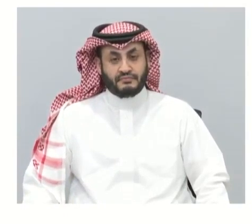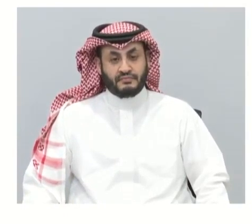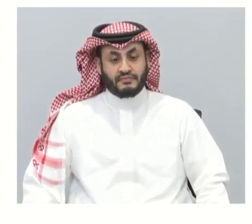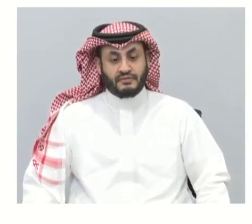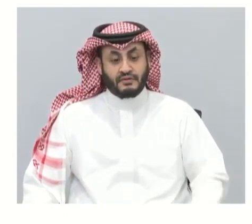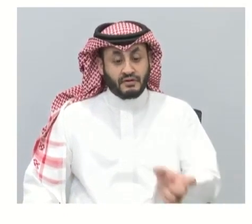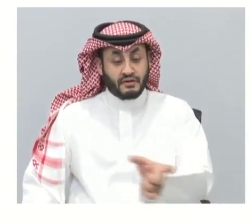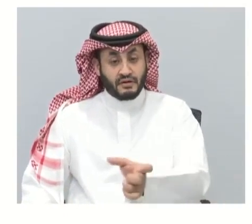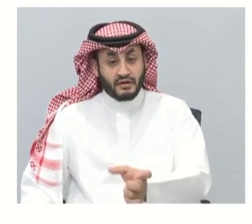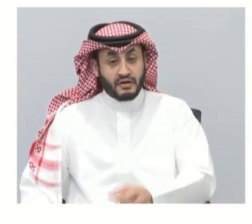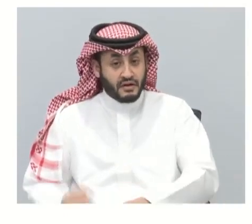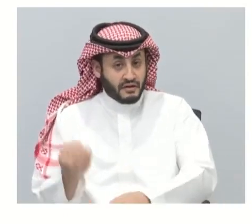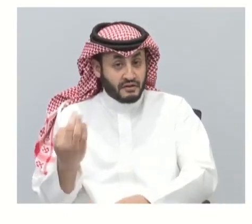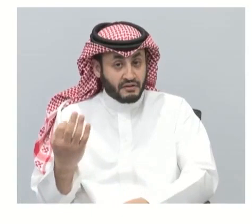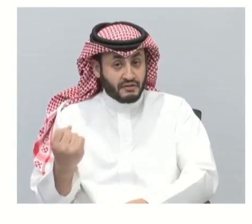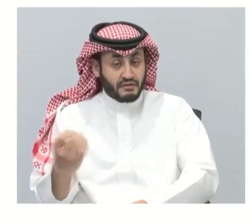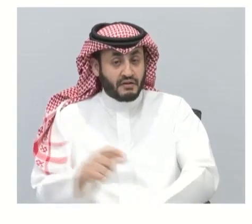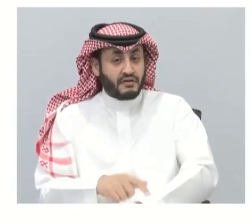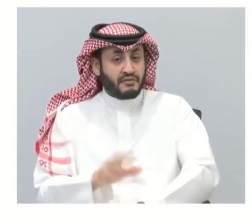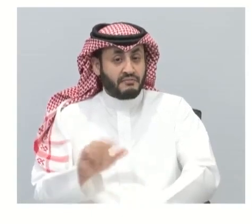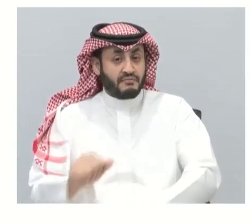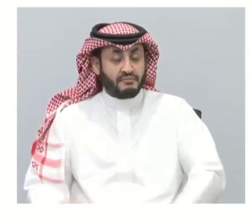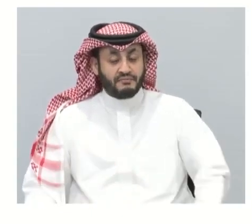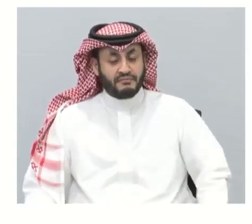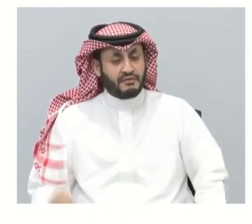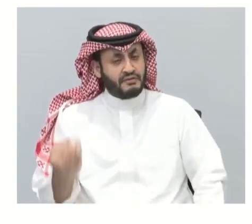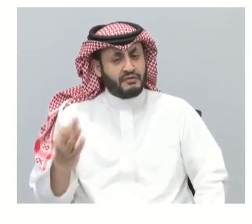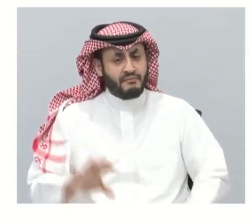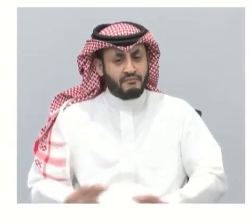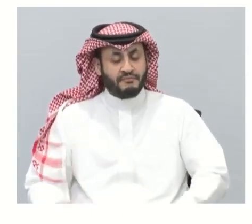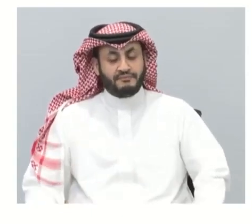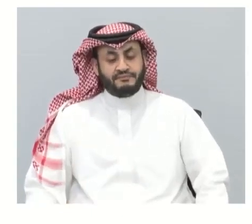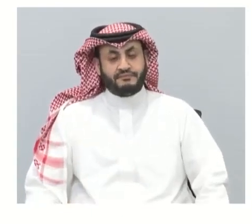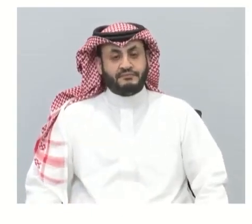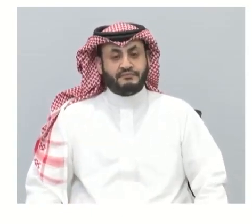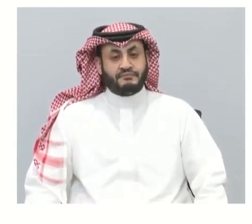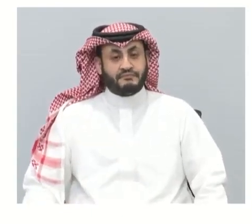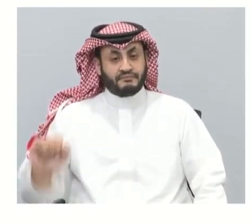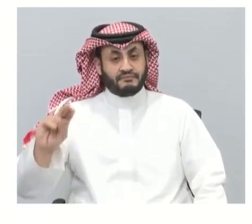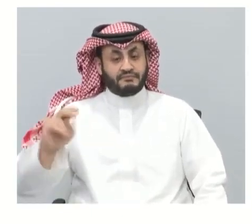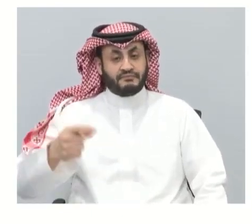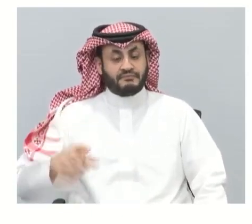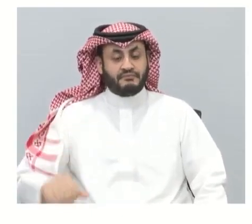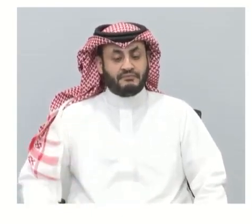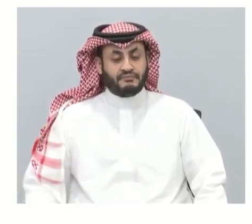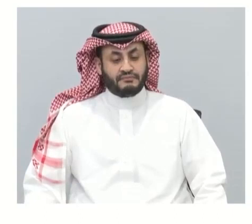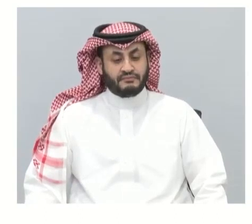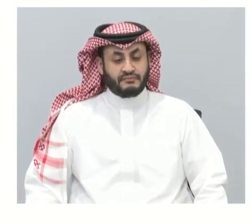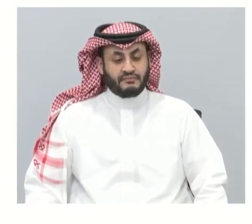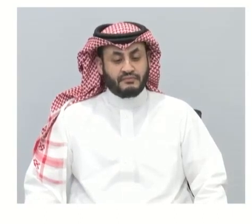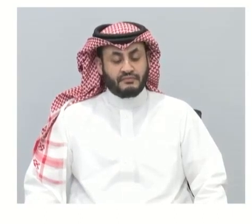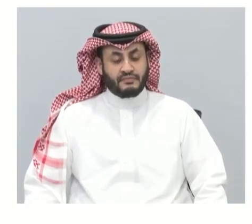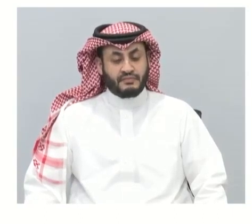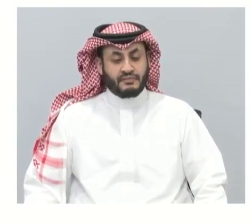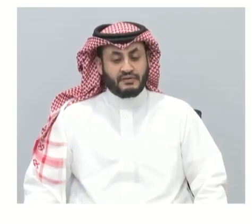hours? Have you tried the number of hours, increasing the number of hours? Ali, yes.